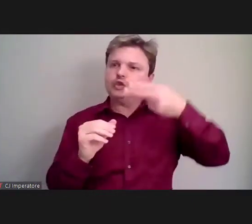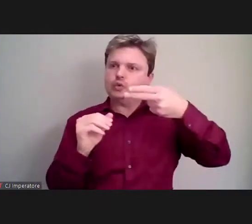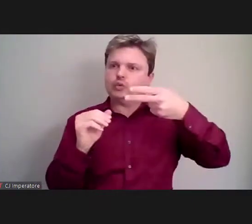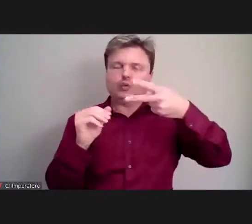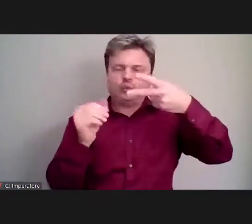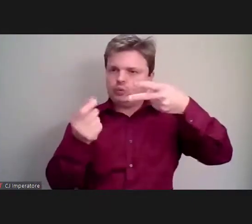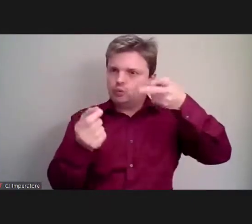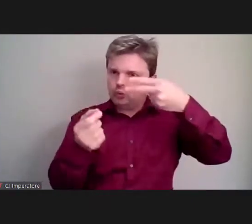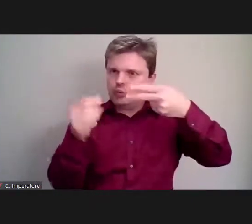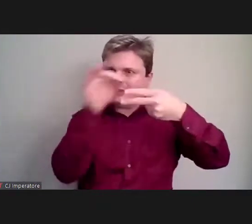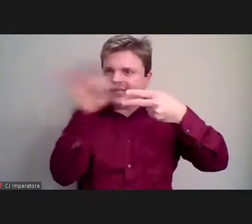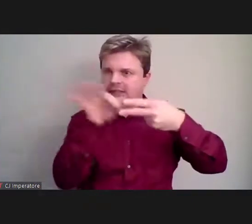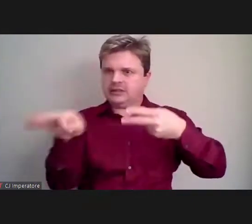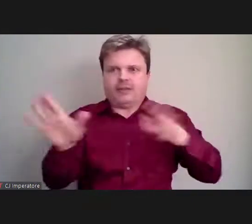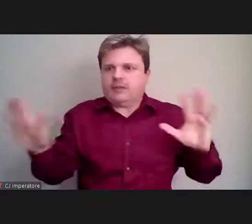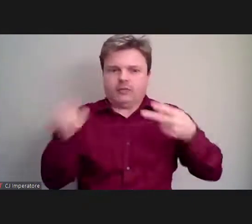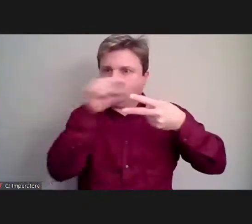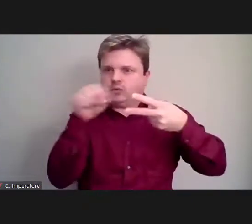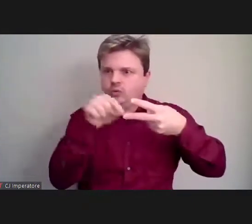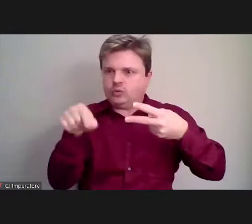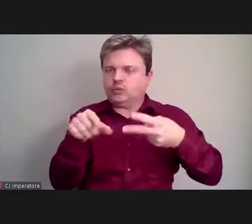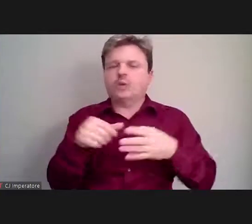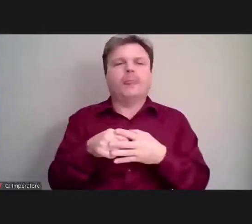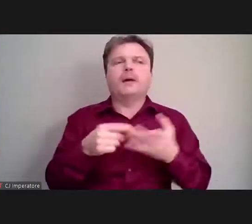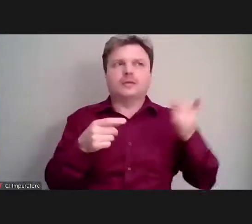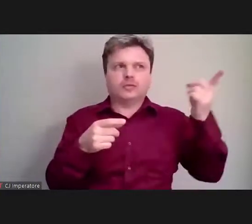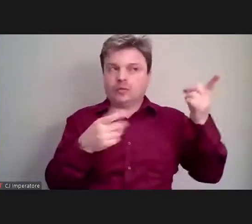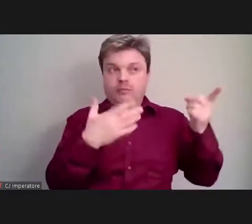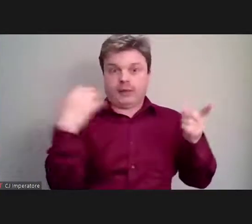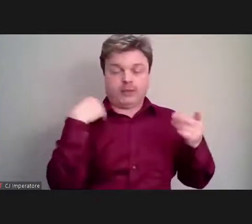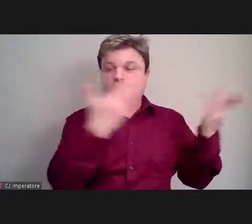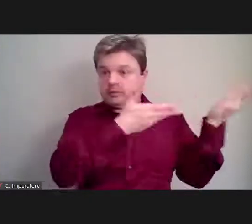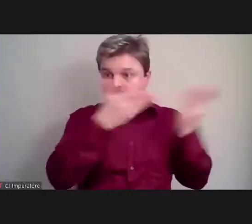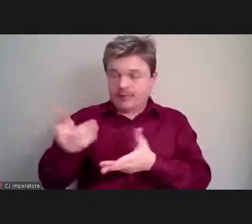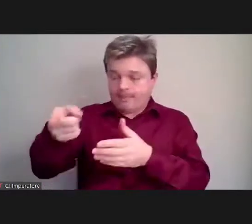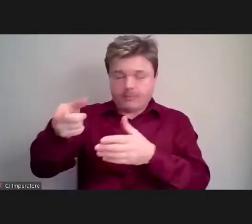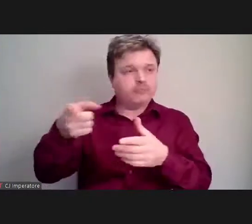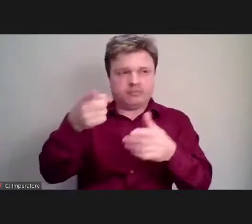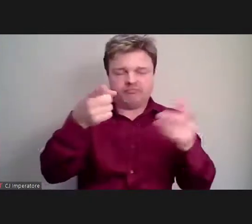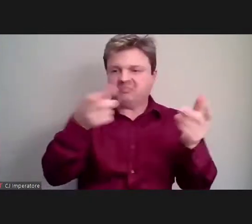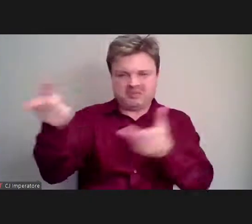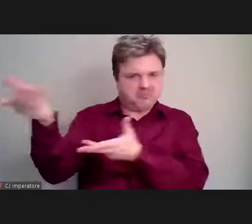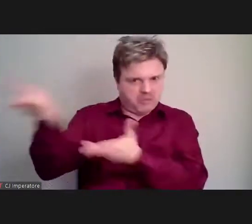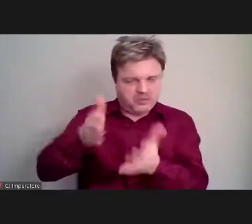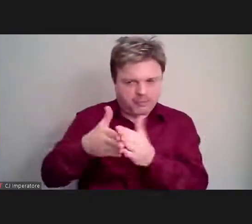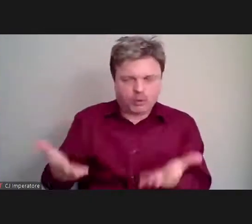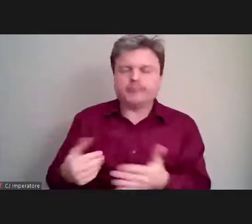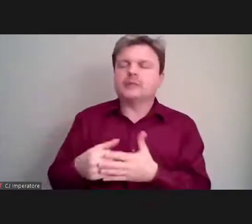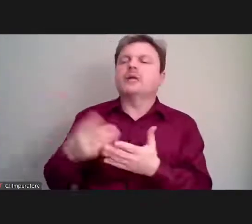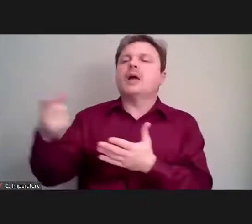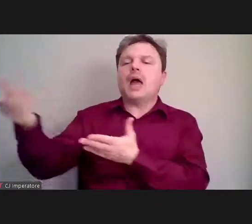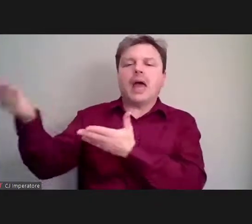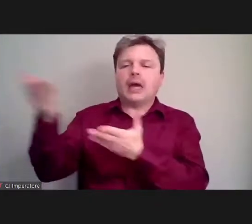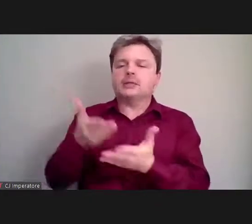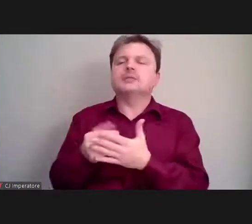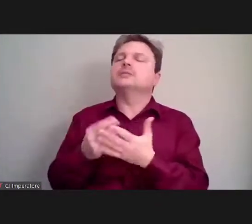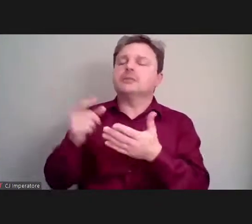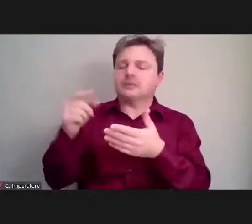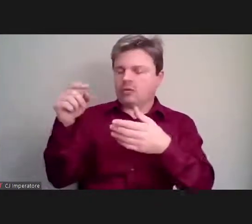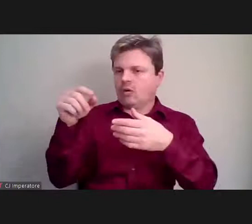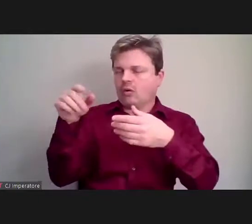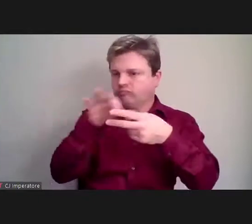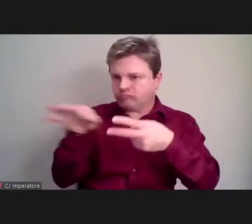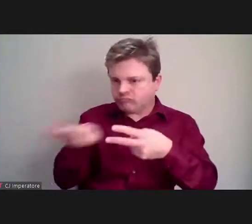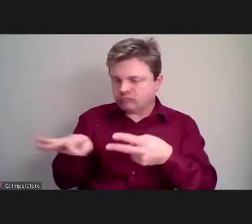bring your book and we'll go over the two pages you read, what would it mean to adjust that expectation to bring your book?